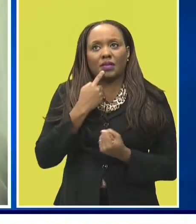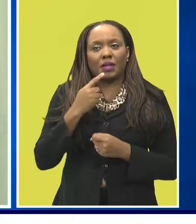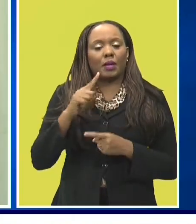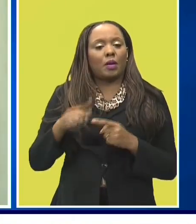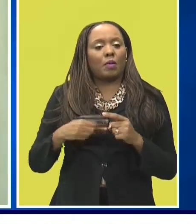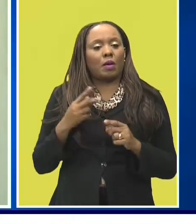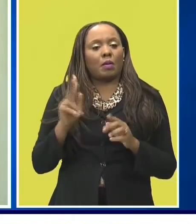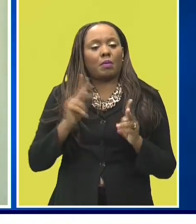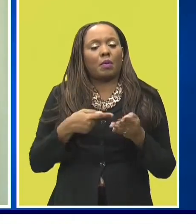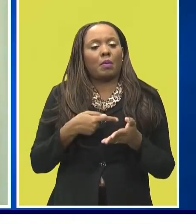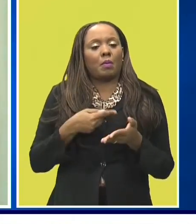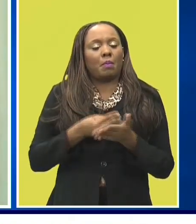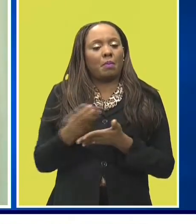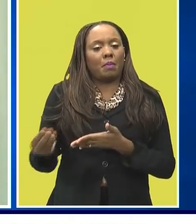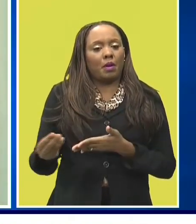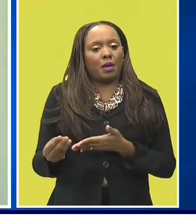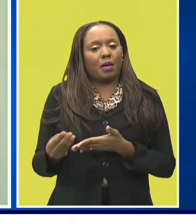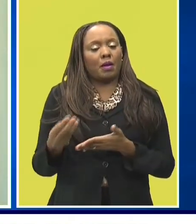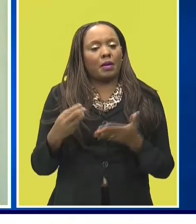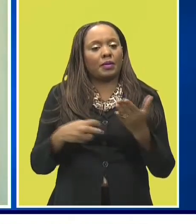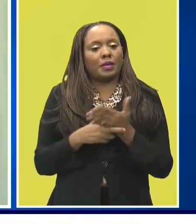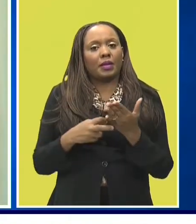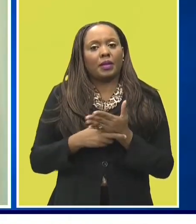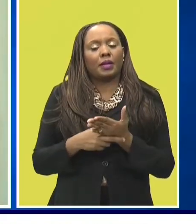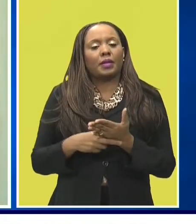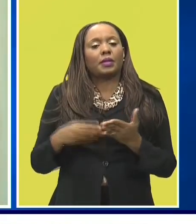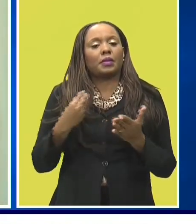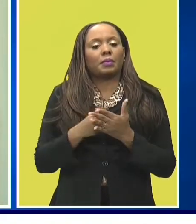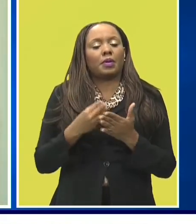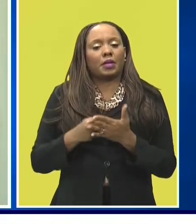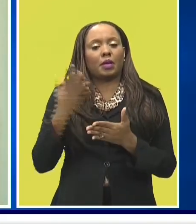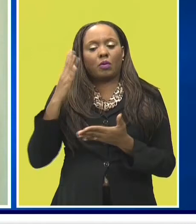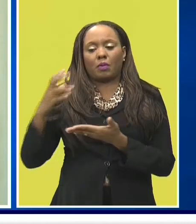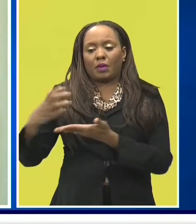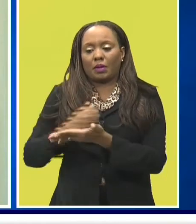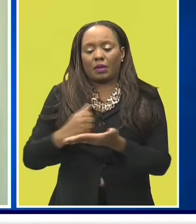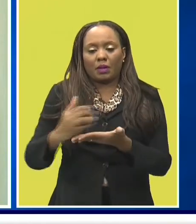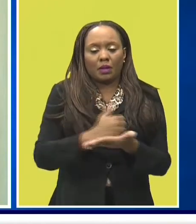going to their annual Christmas program. This is about the